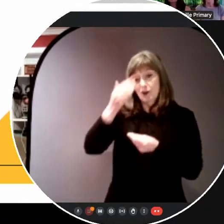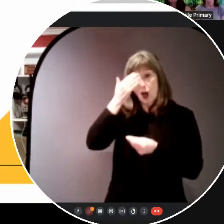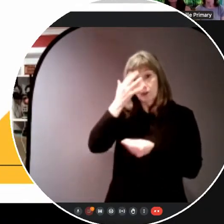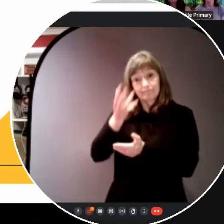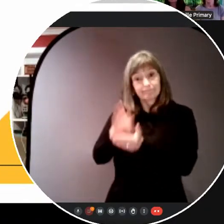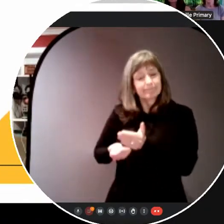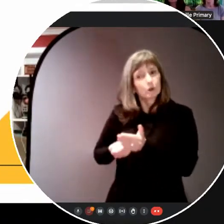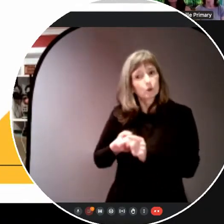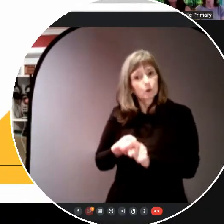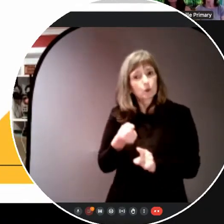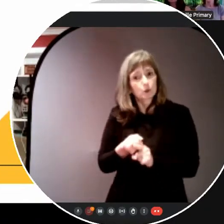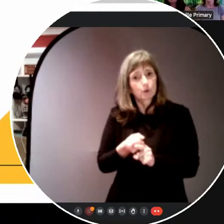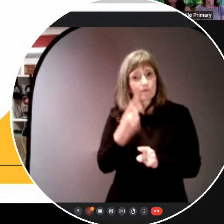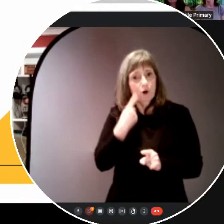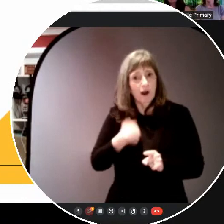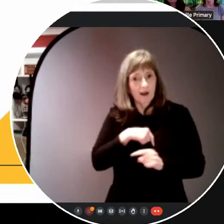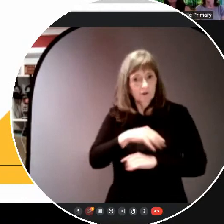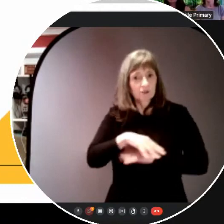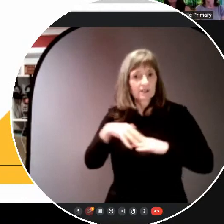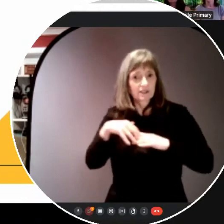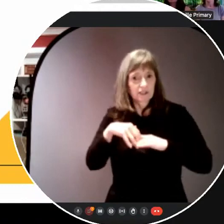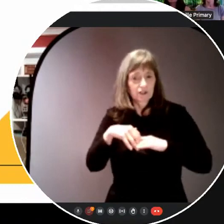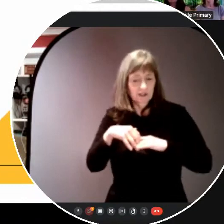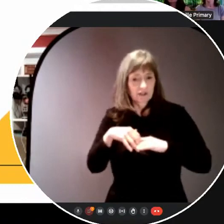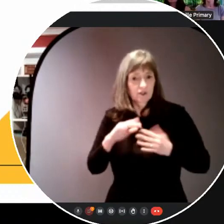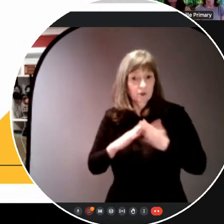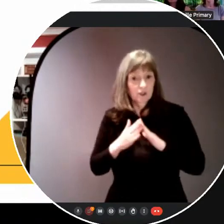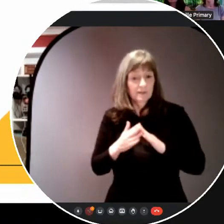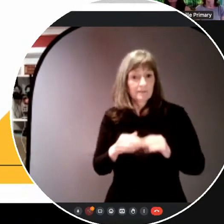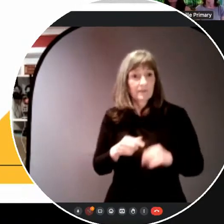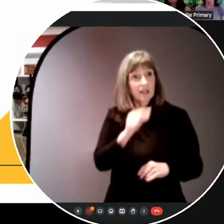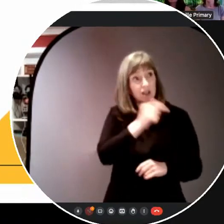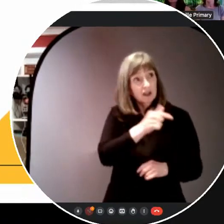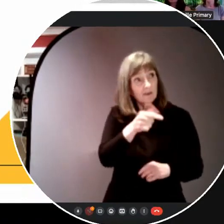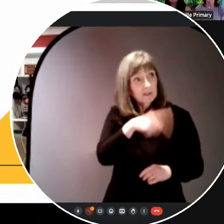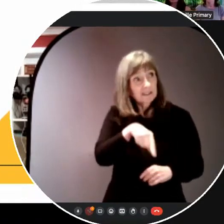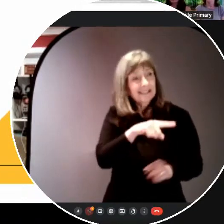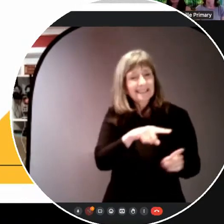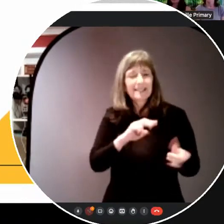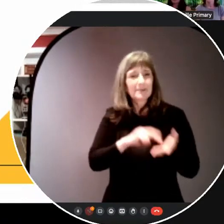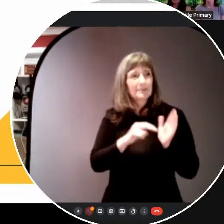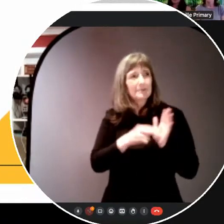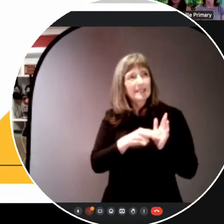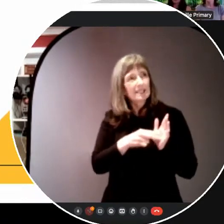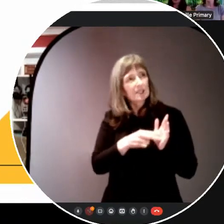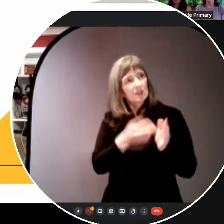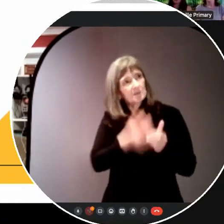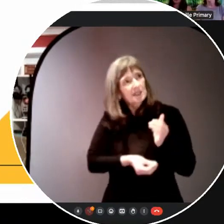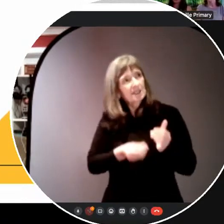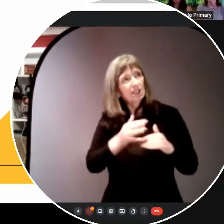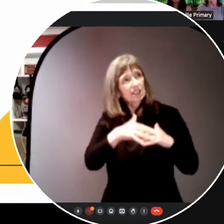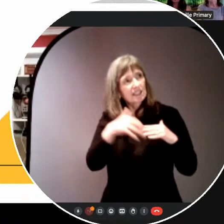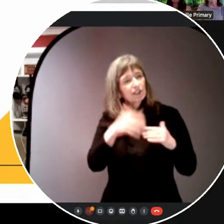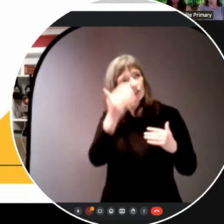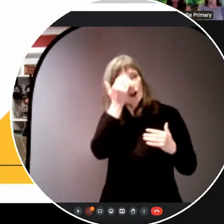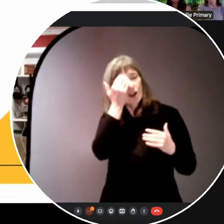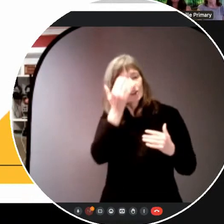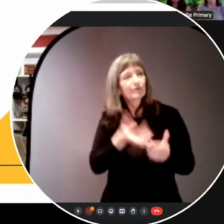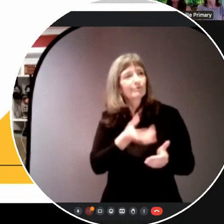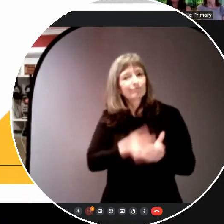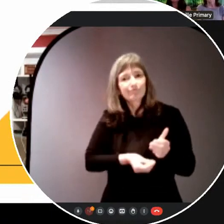First Nations in our case. In government circles, it makes for poor public policy decisions. We're going to jump